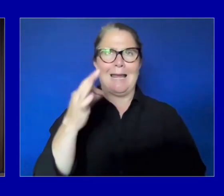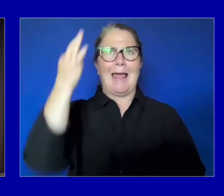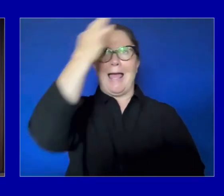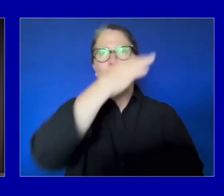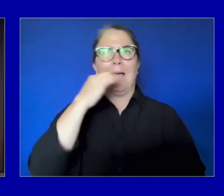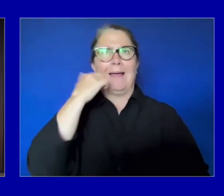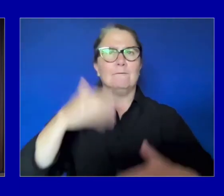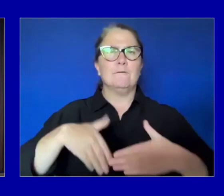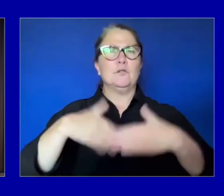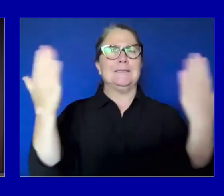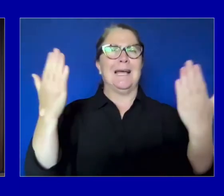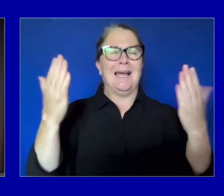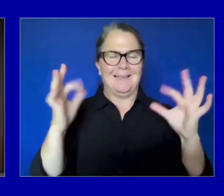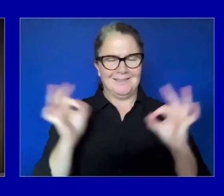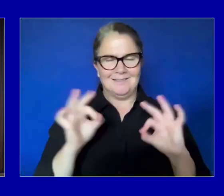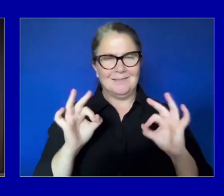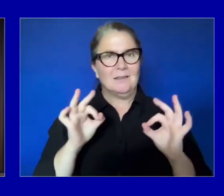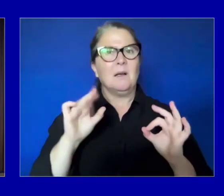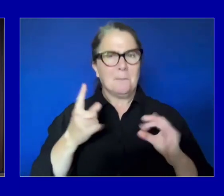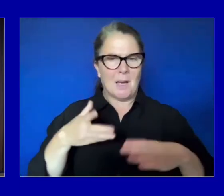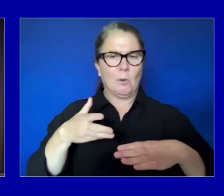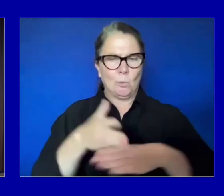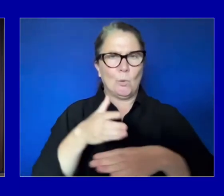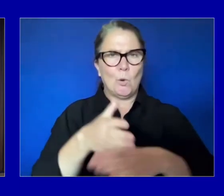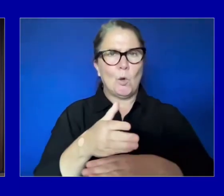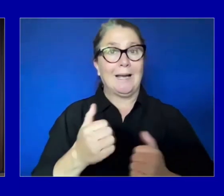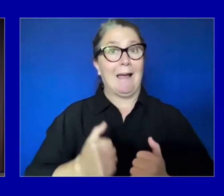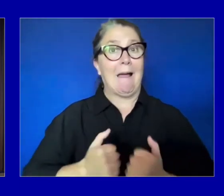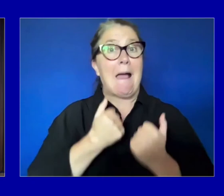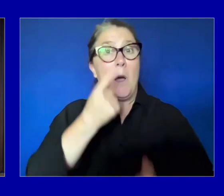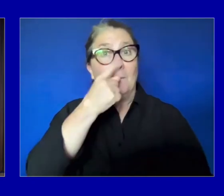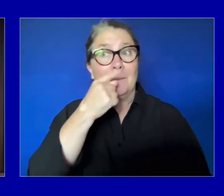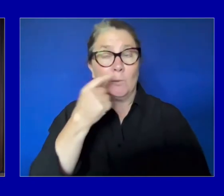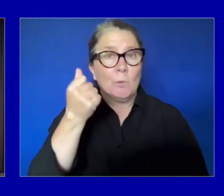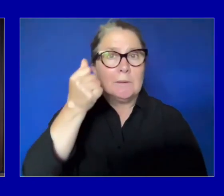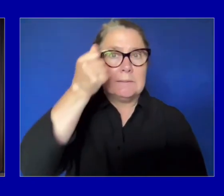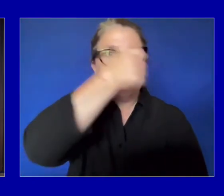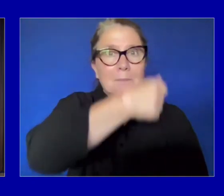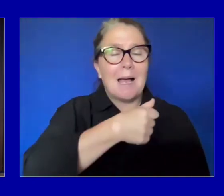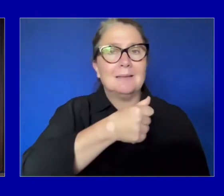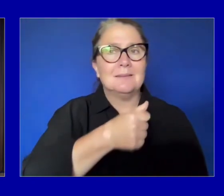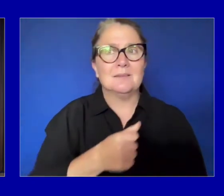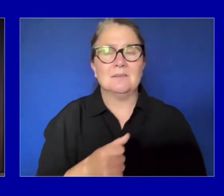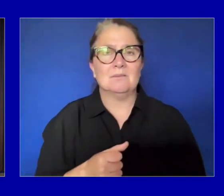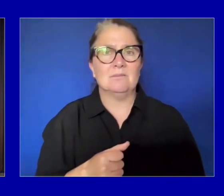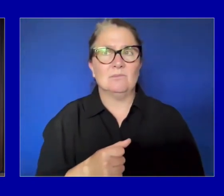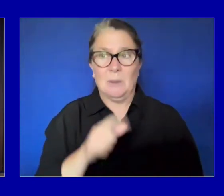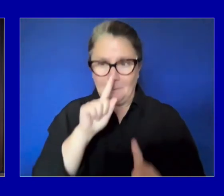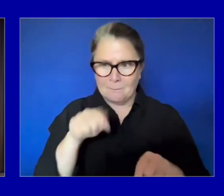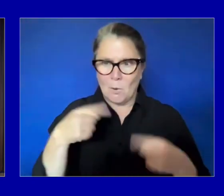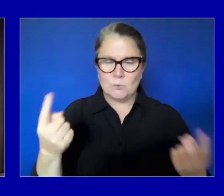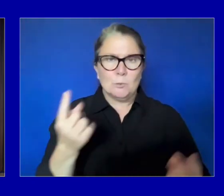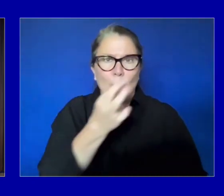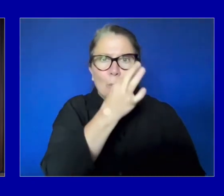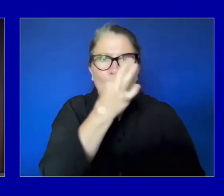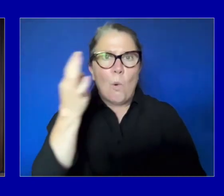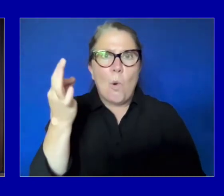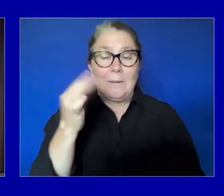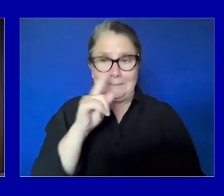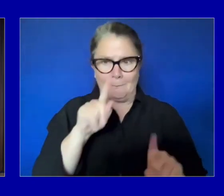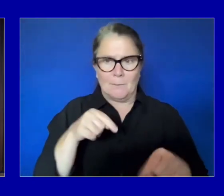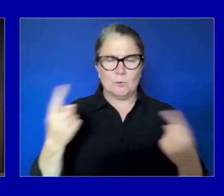And you know, our people were smart. They did lots of things in a day. You couldn't get bored doing any of them. Uh, that's true work.